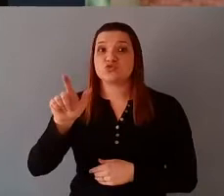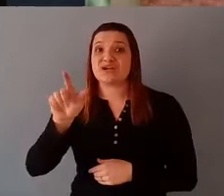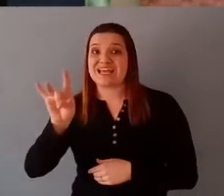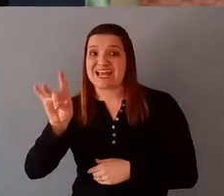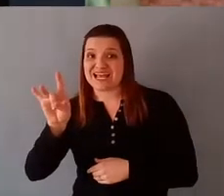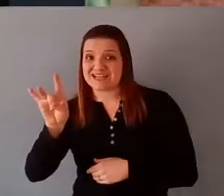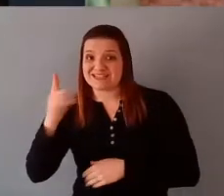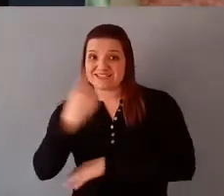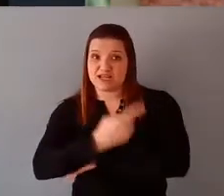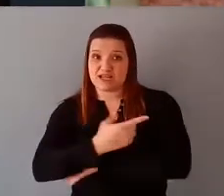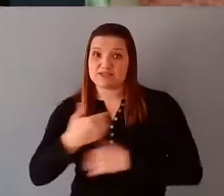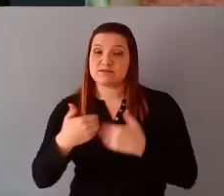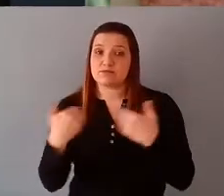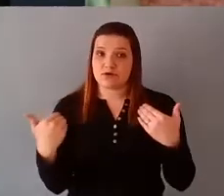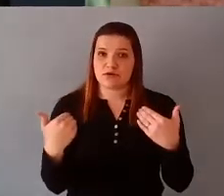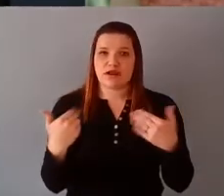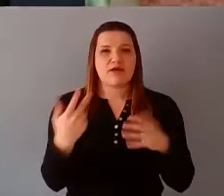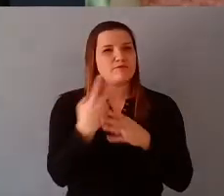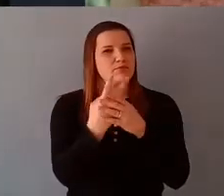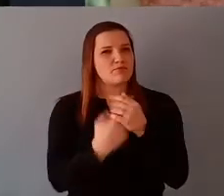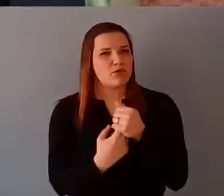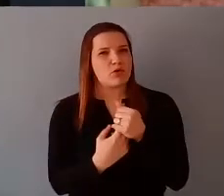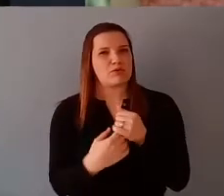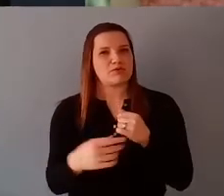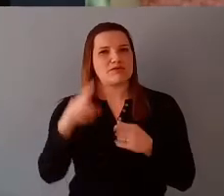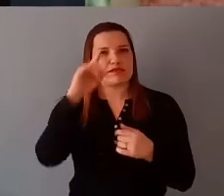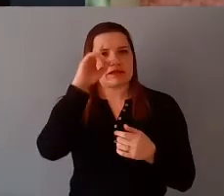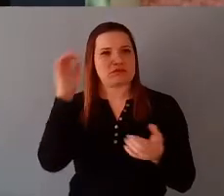for both of them, they believe that